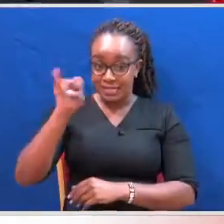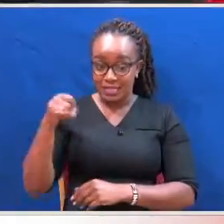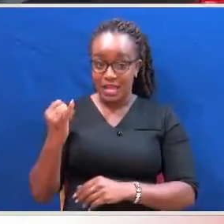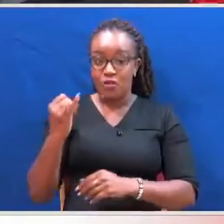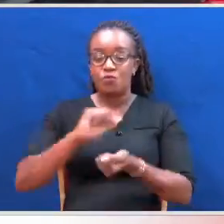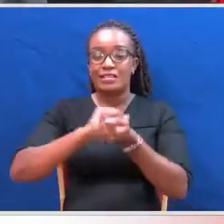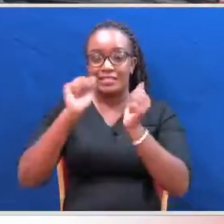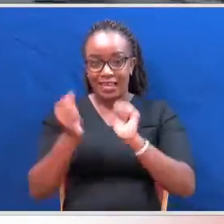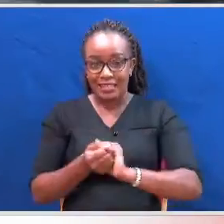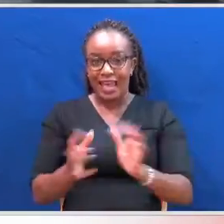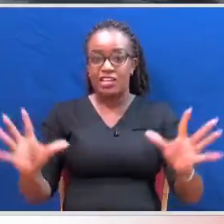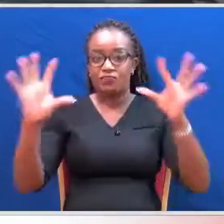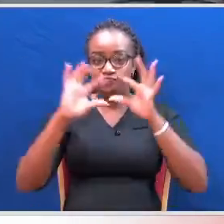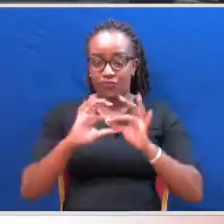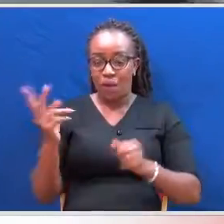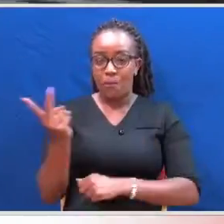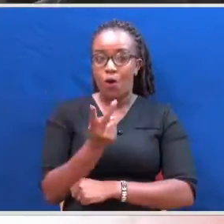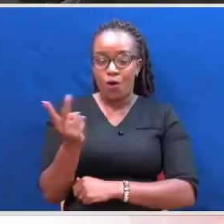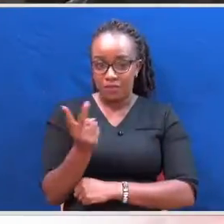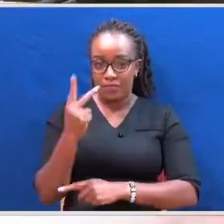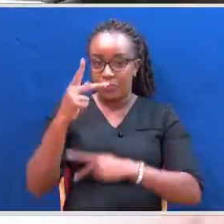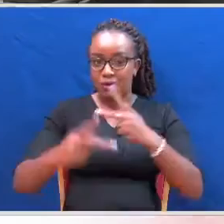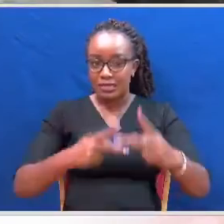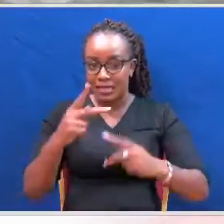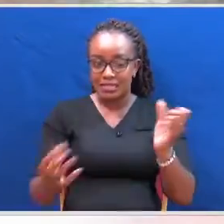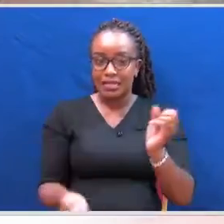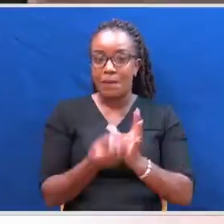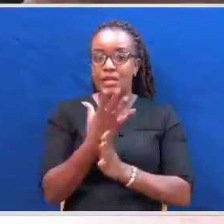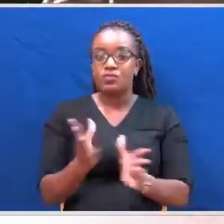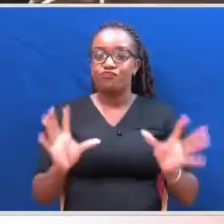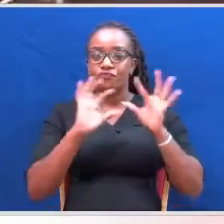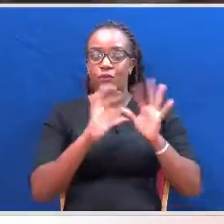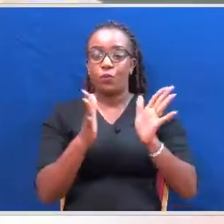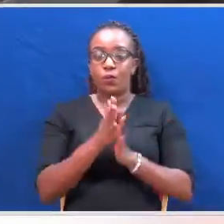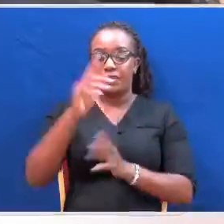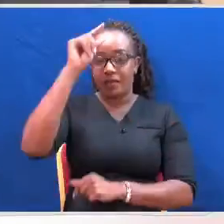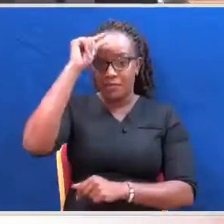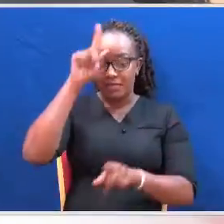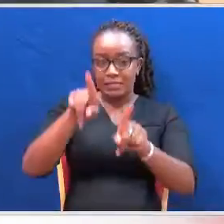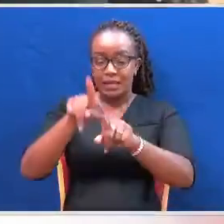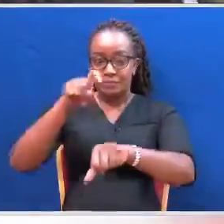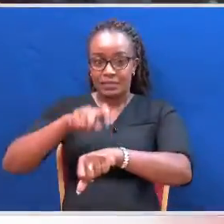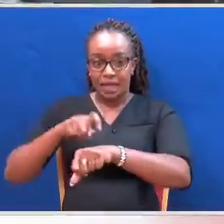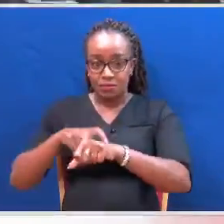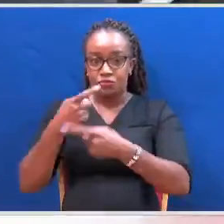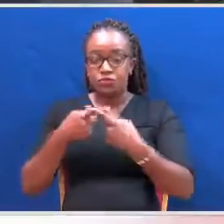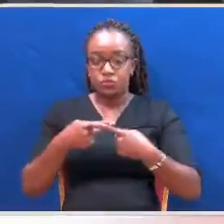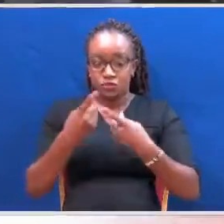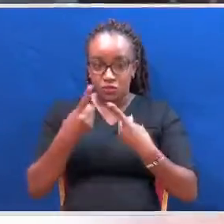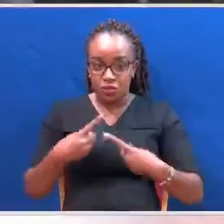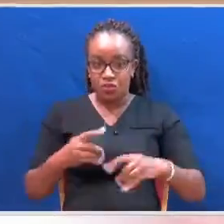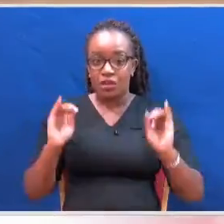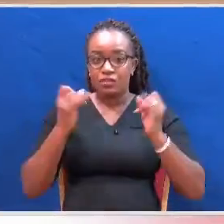the broken ties and in the process establish a rapport with the government while at the same time safeguarding the independence